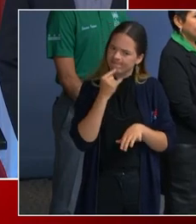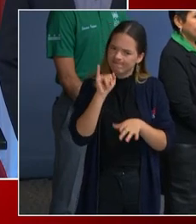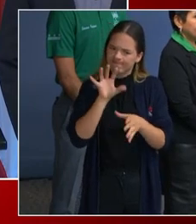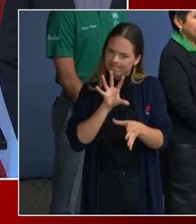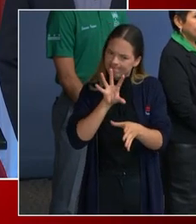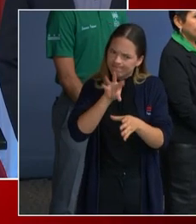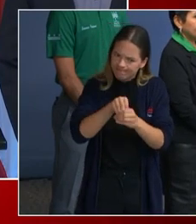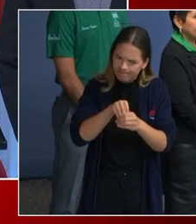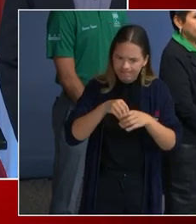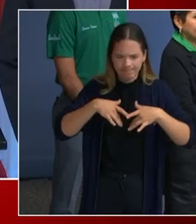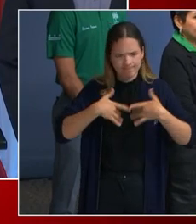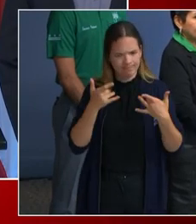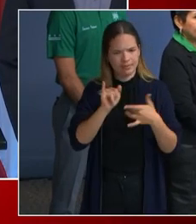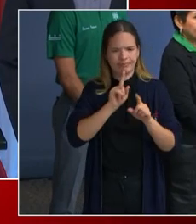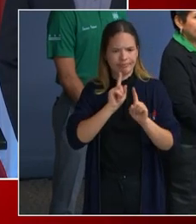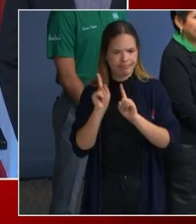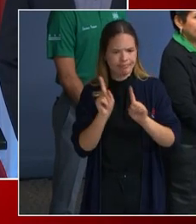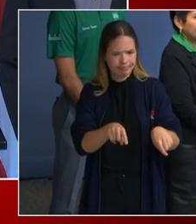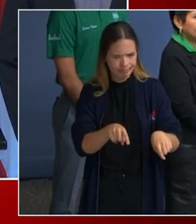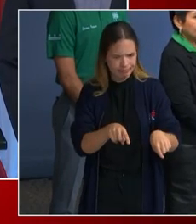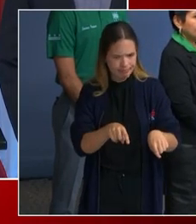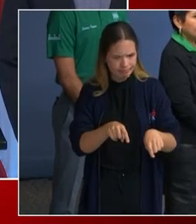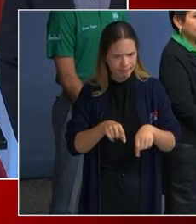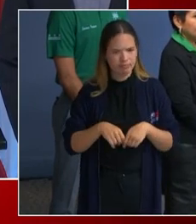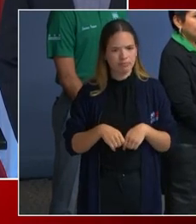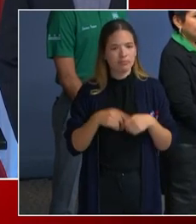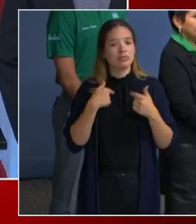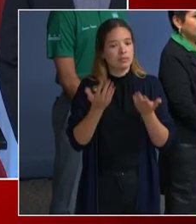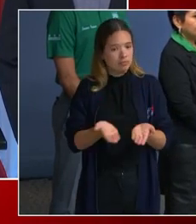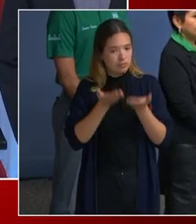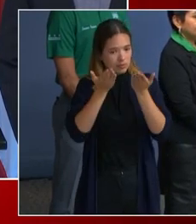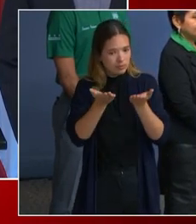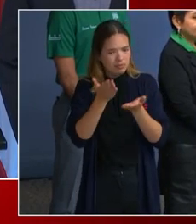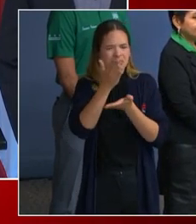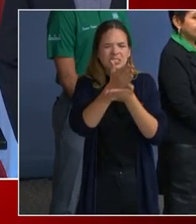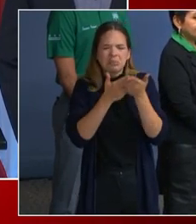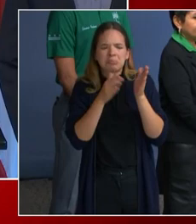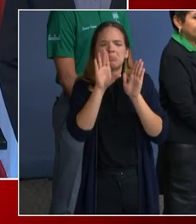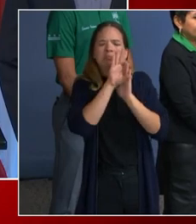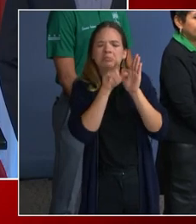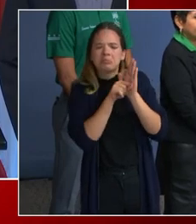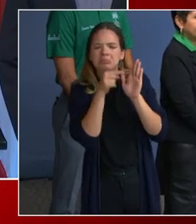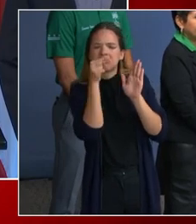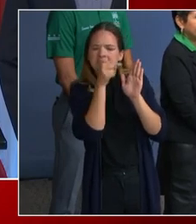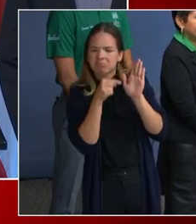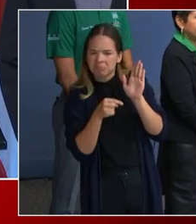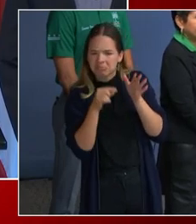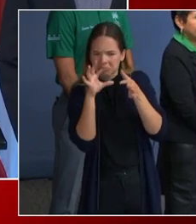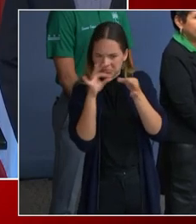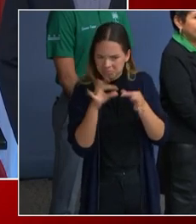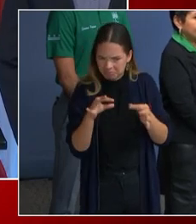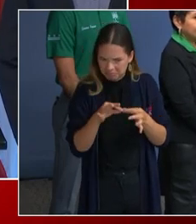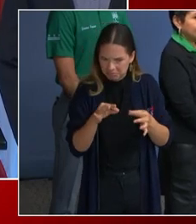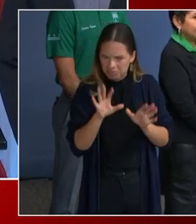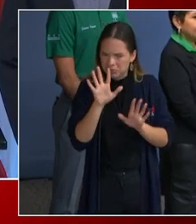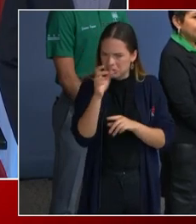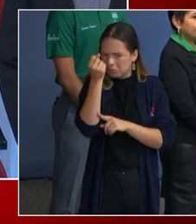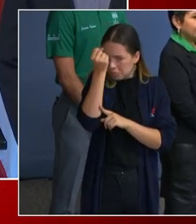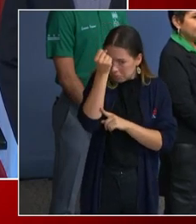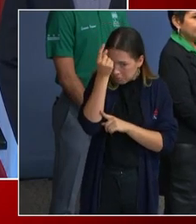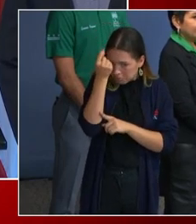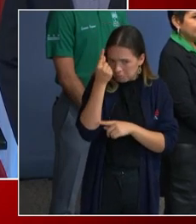response. I'm going to provide some background information so we understand the context of where we